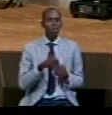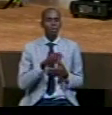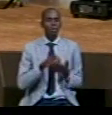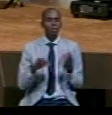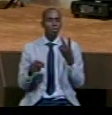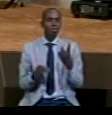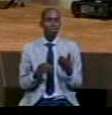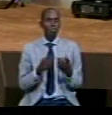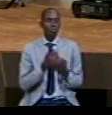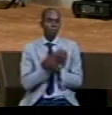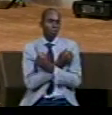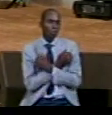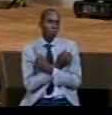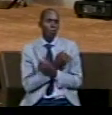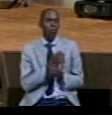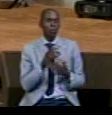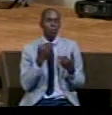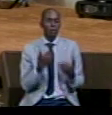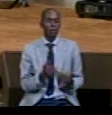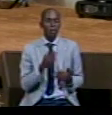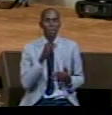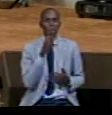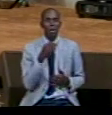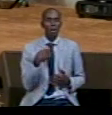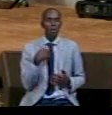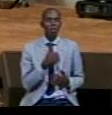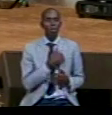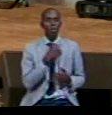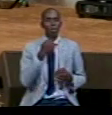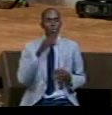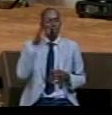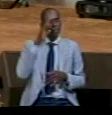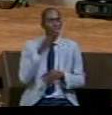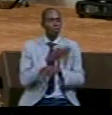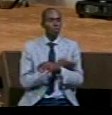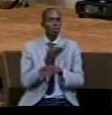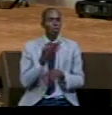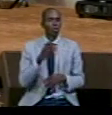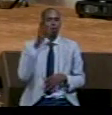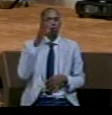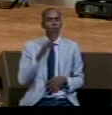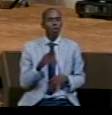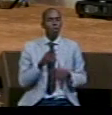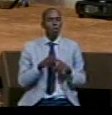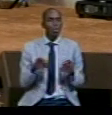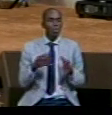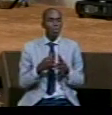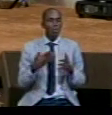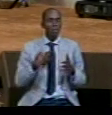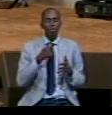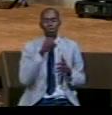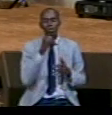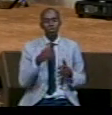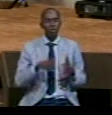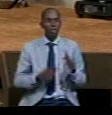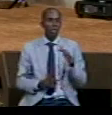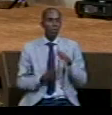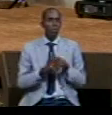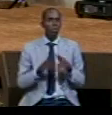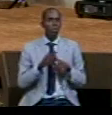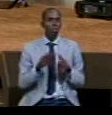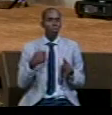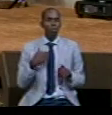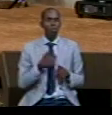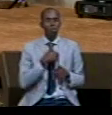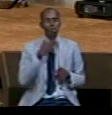God, and it does not yet appear what we shall be, but we know that when he shall appear,